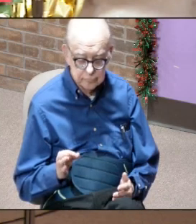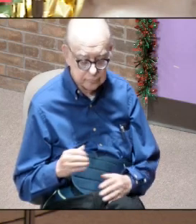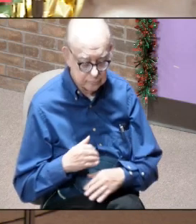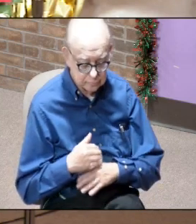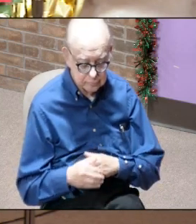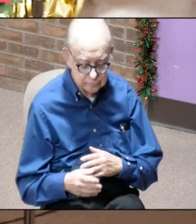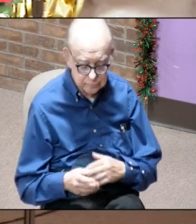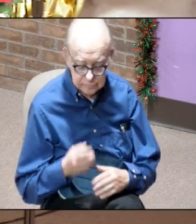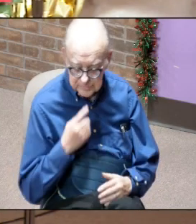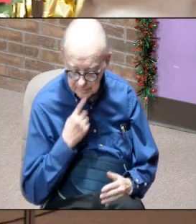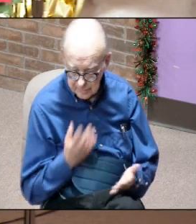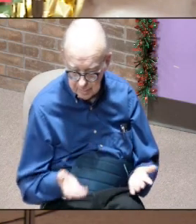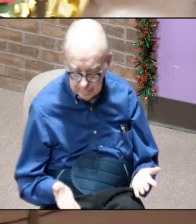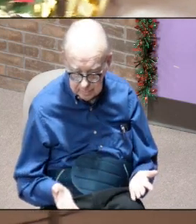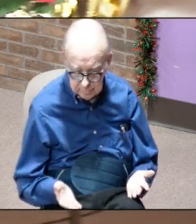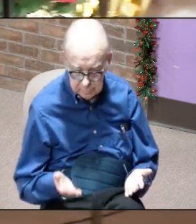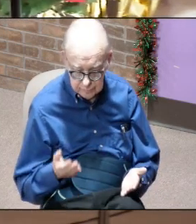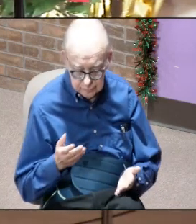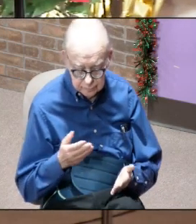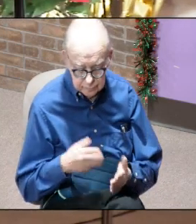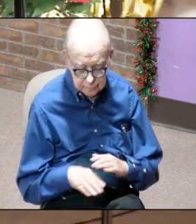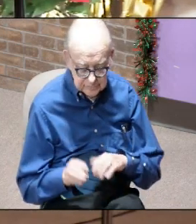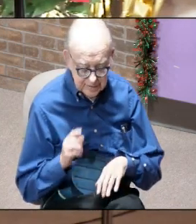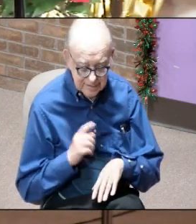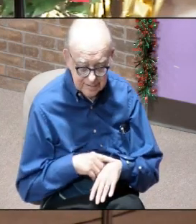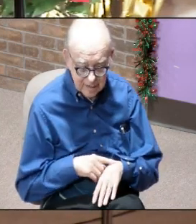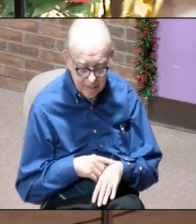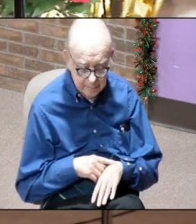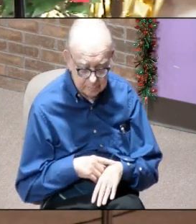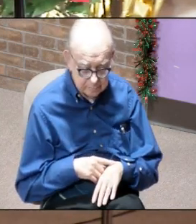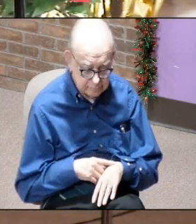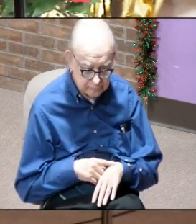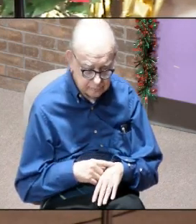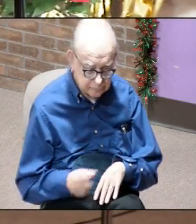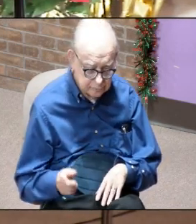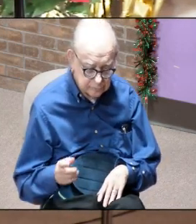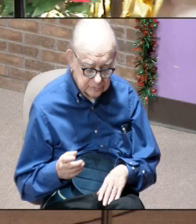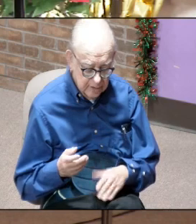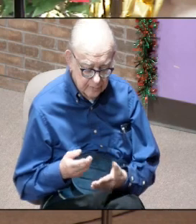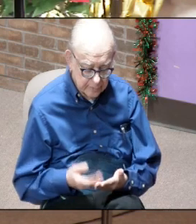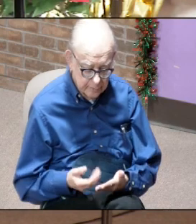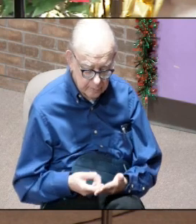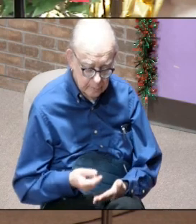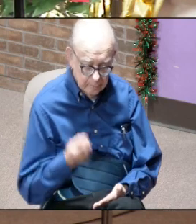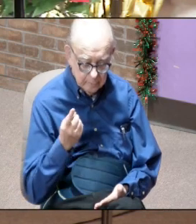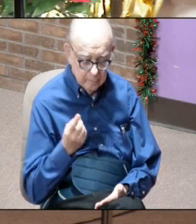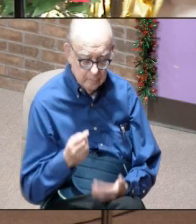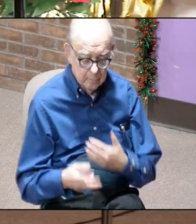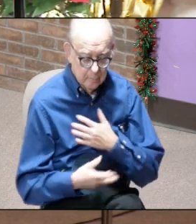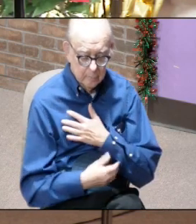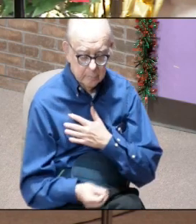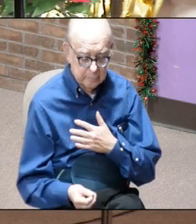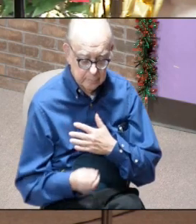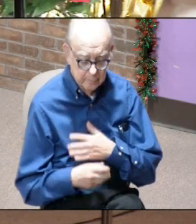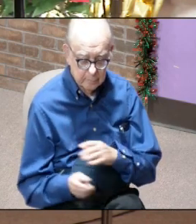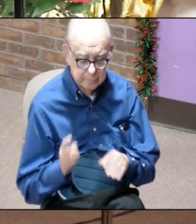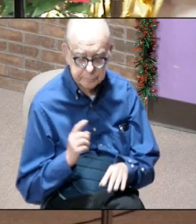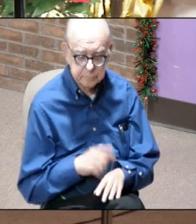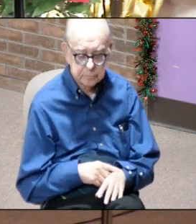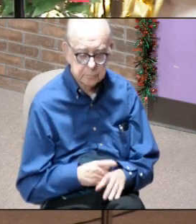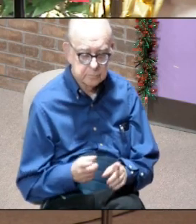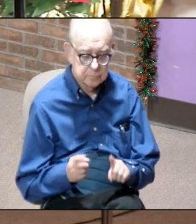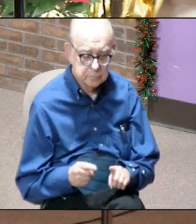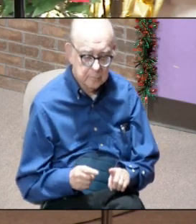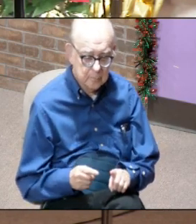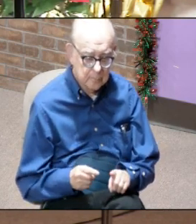what he's saying is, in this time frame where there's inflation and poverty, that during this time when